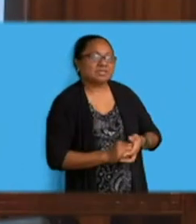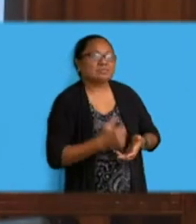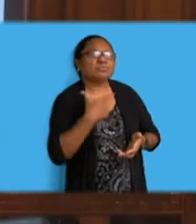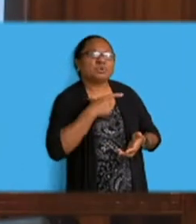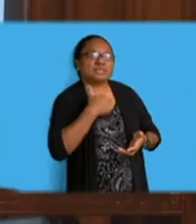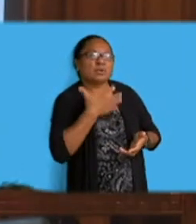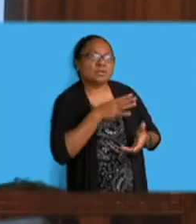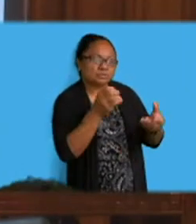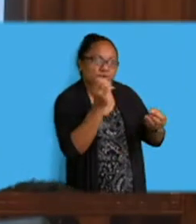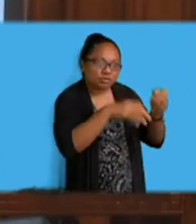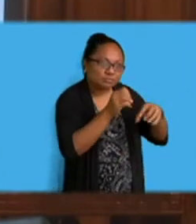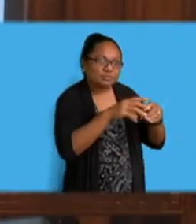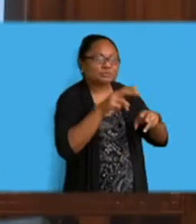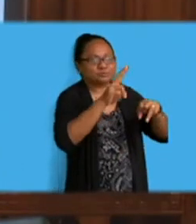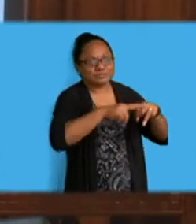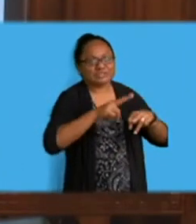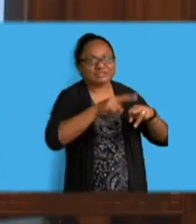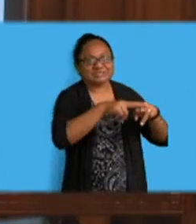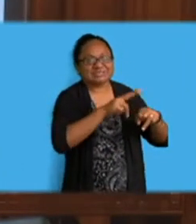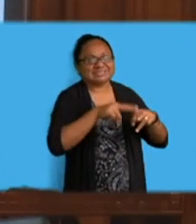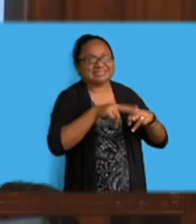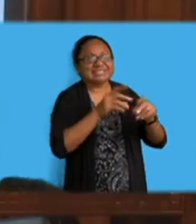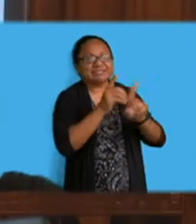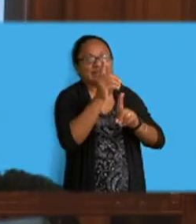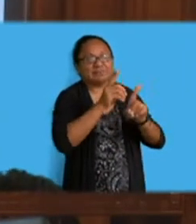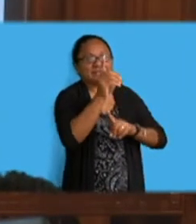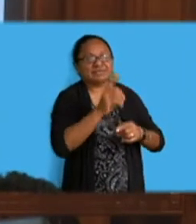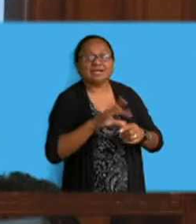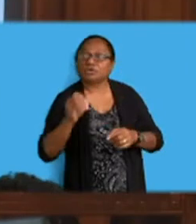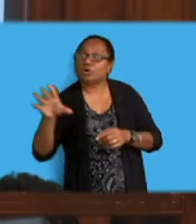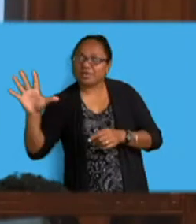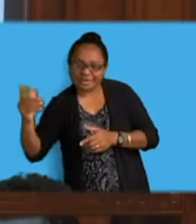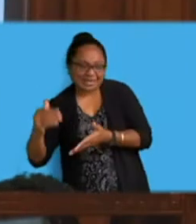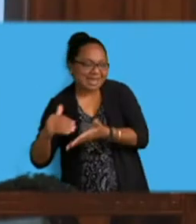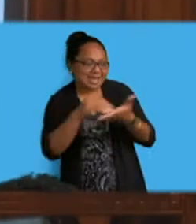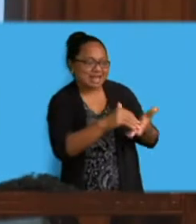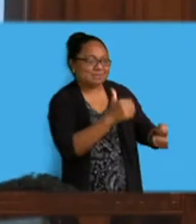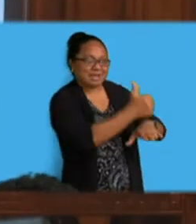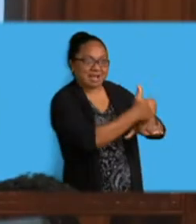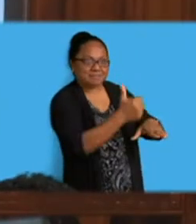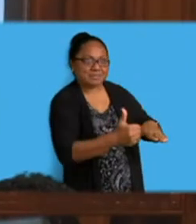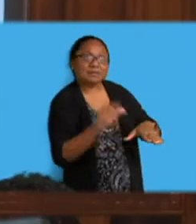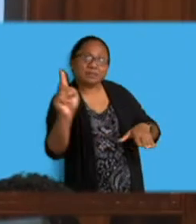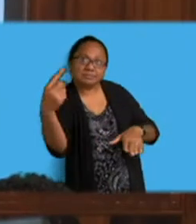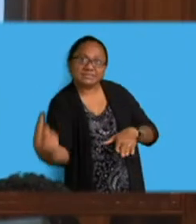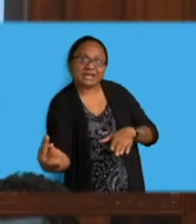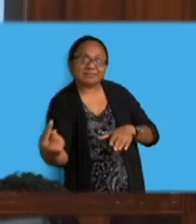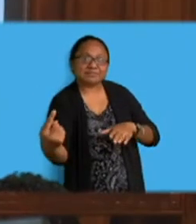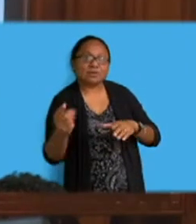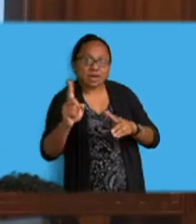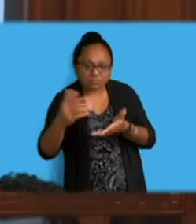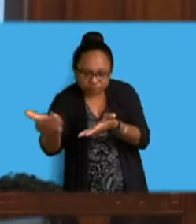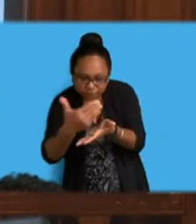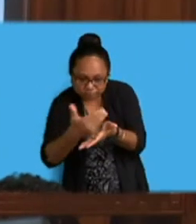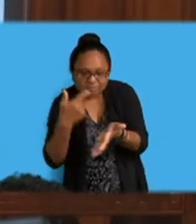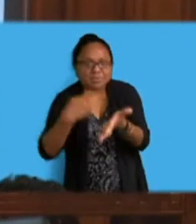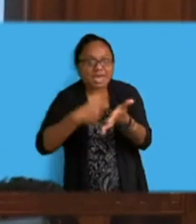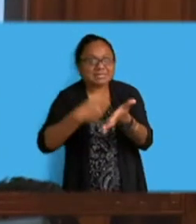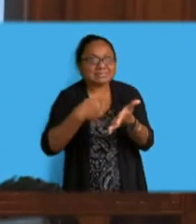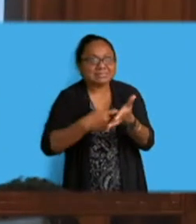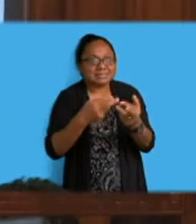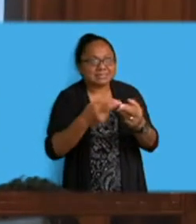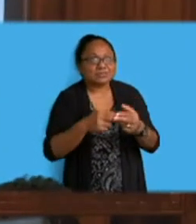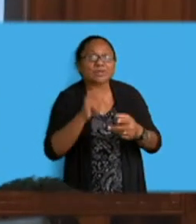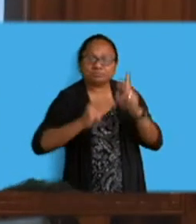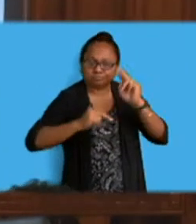Fiji. Hence, they assisted the government then by taking up themselves, collecting money, pooling the resources to